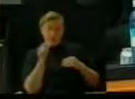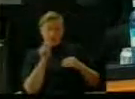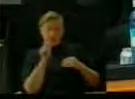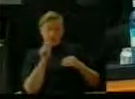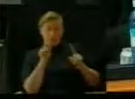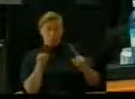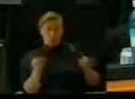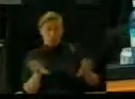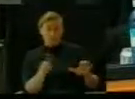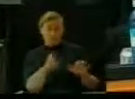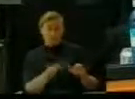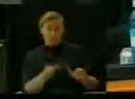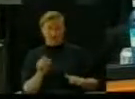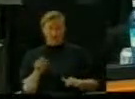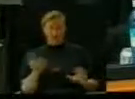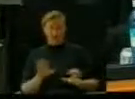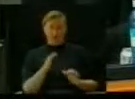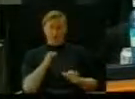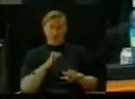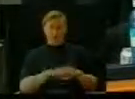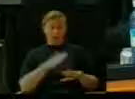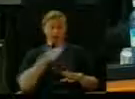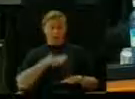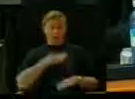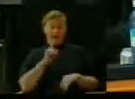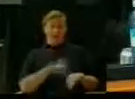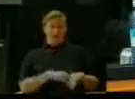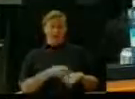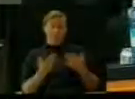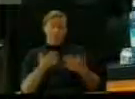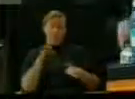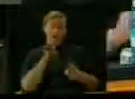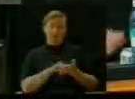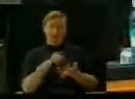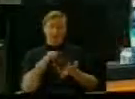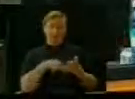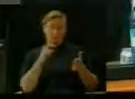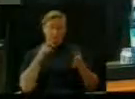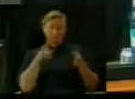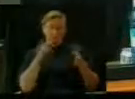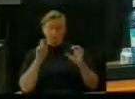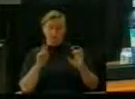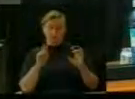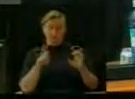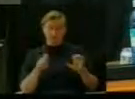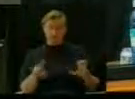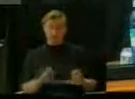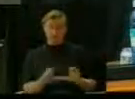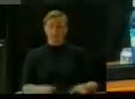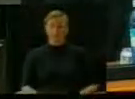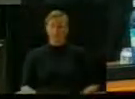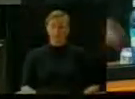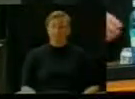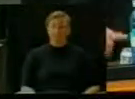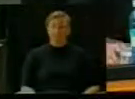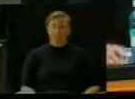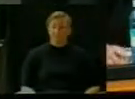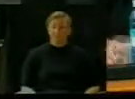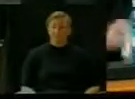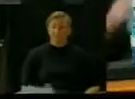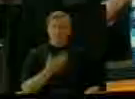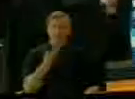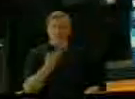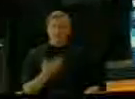anything. I don't go out and do anything. If I do it on my own dime. And maybe that's what we ought to do. So.